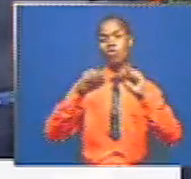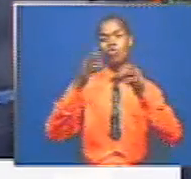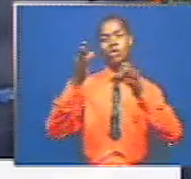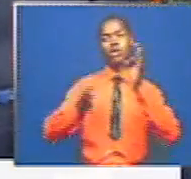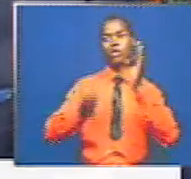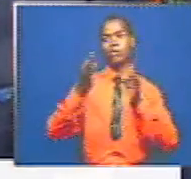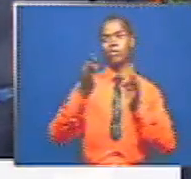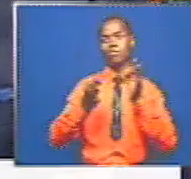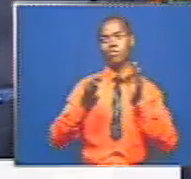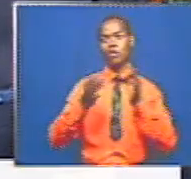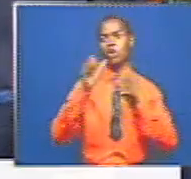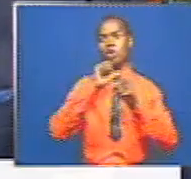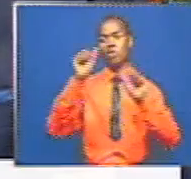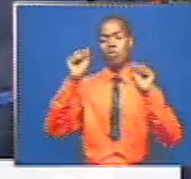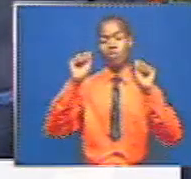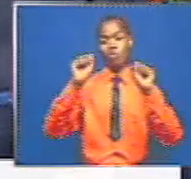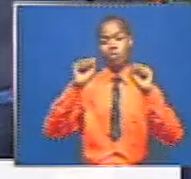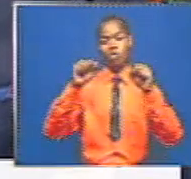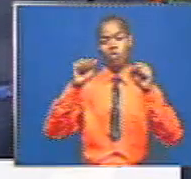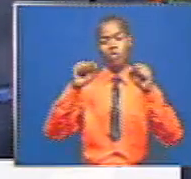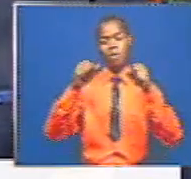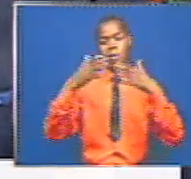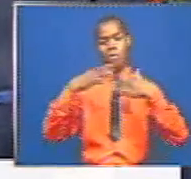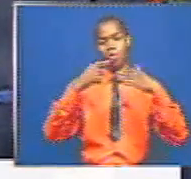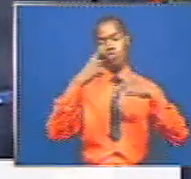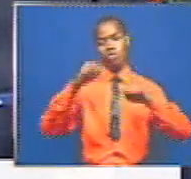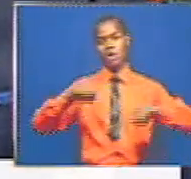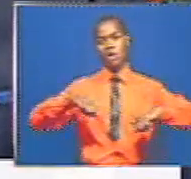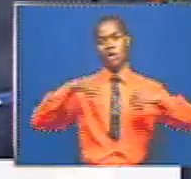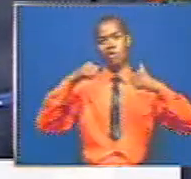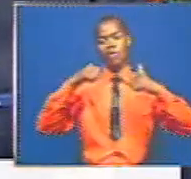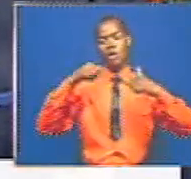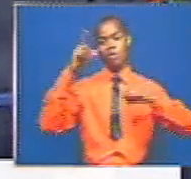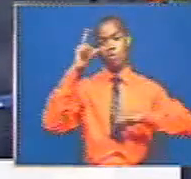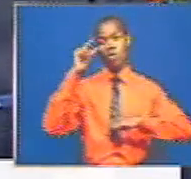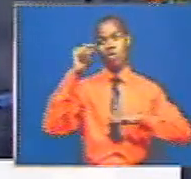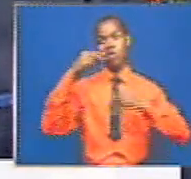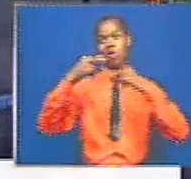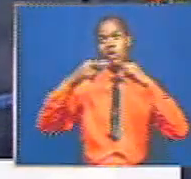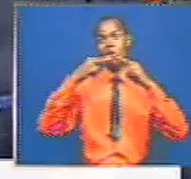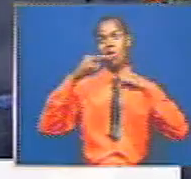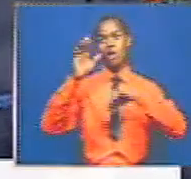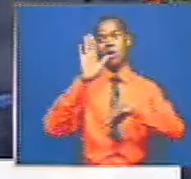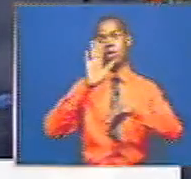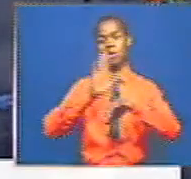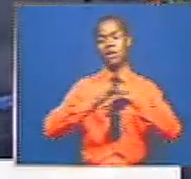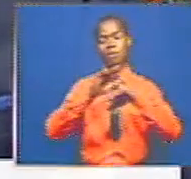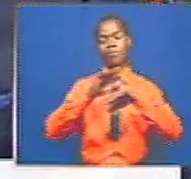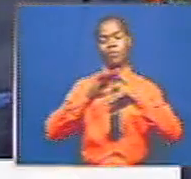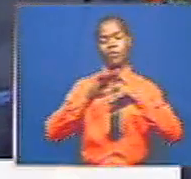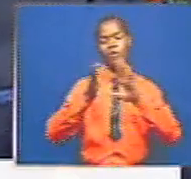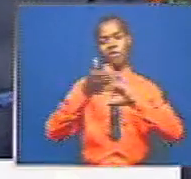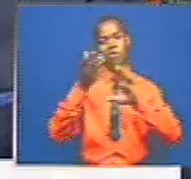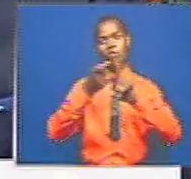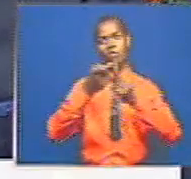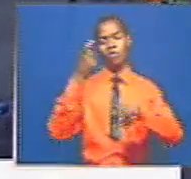you, you don't envy those who are living in Mombasa, because the hotels in Mombasa, they are discharging direct to the sea. You want to go to Mombasa